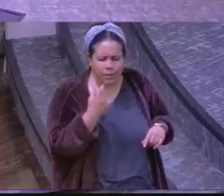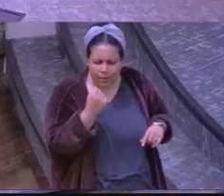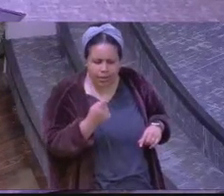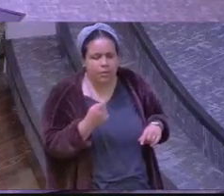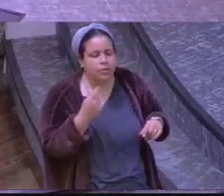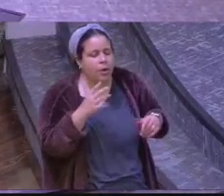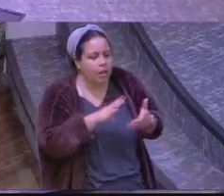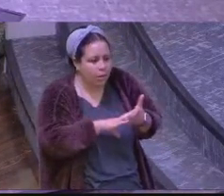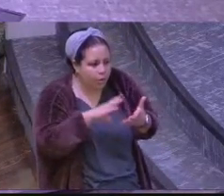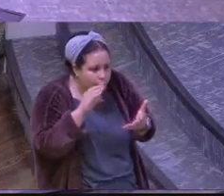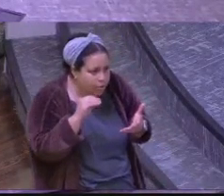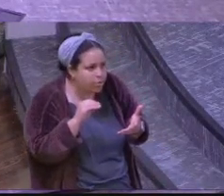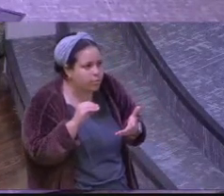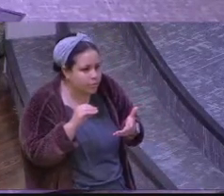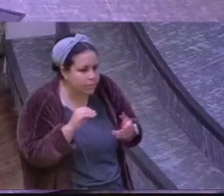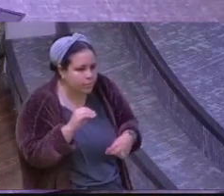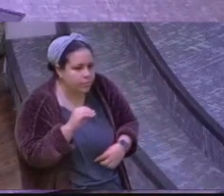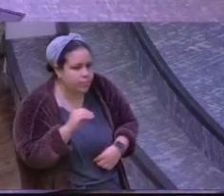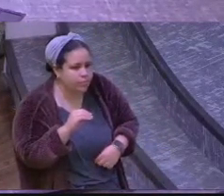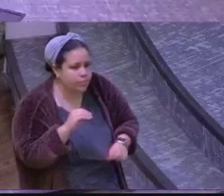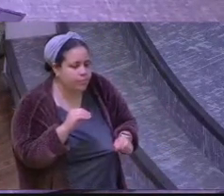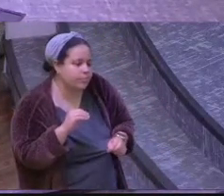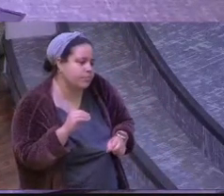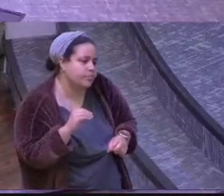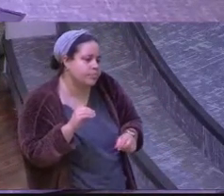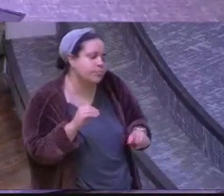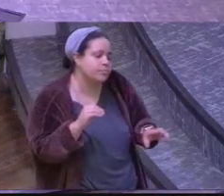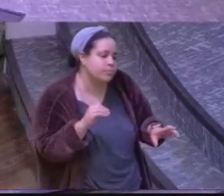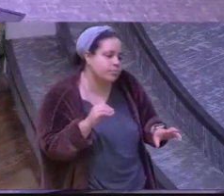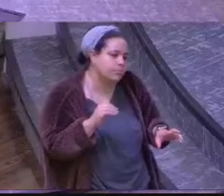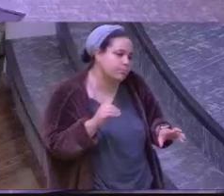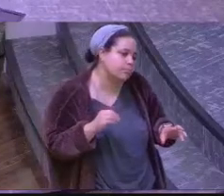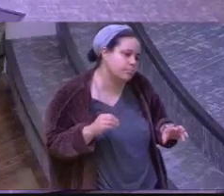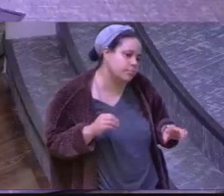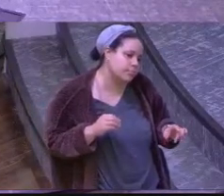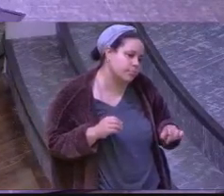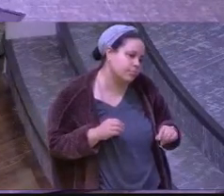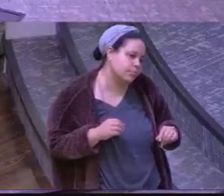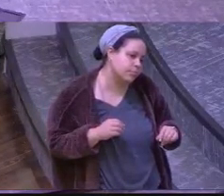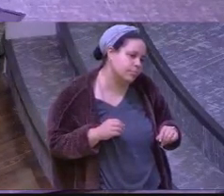but it was. Your mic got turned off, Mr. Griner.